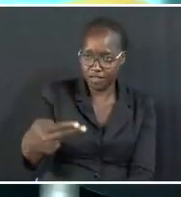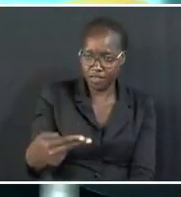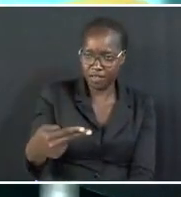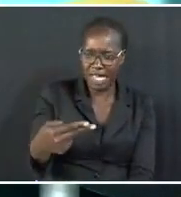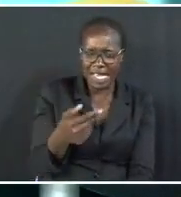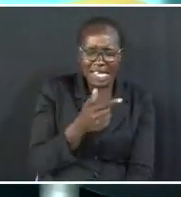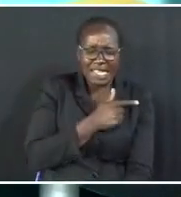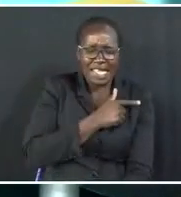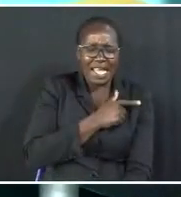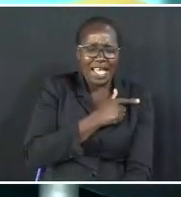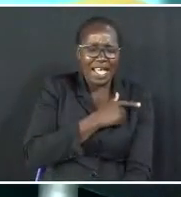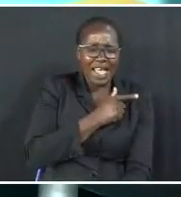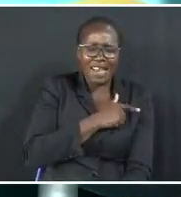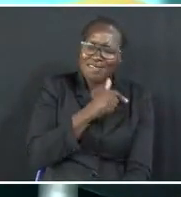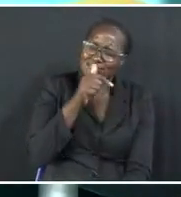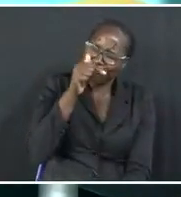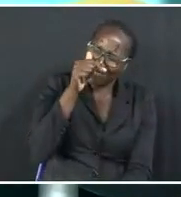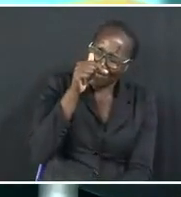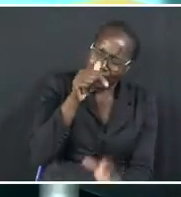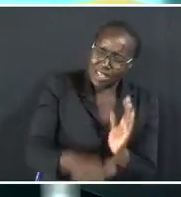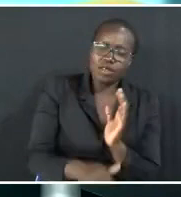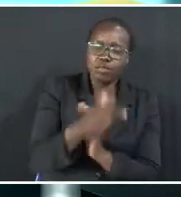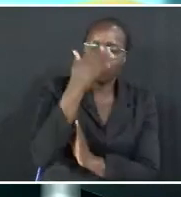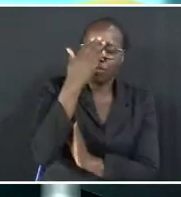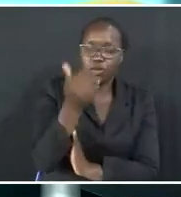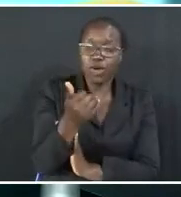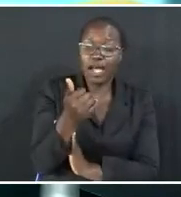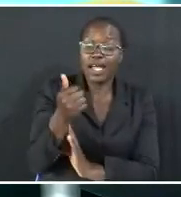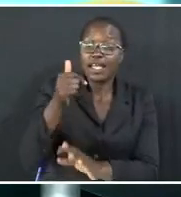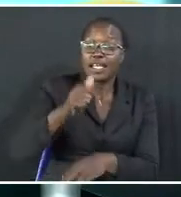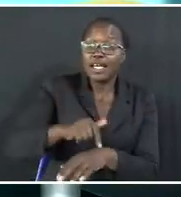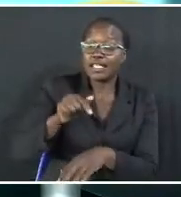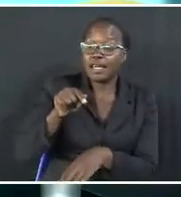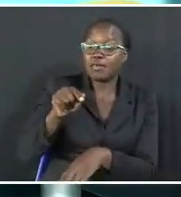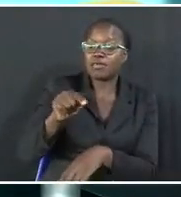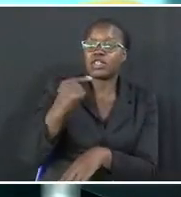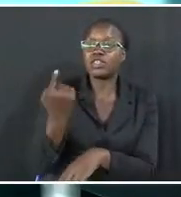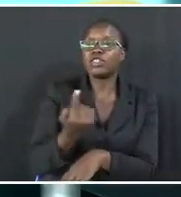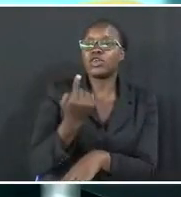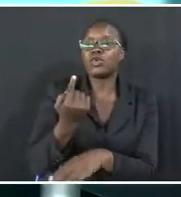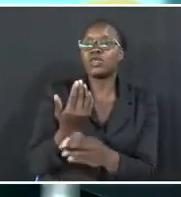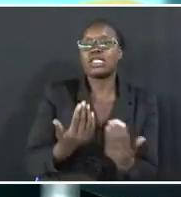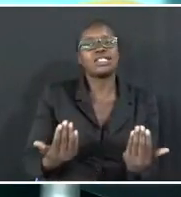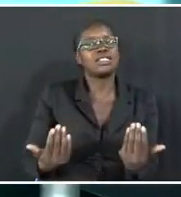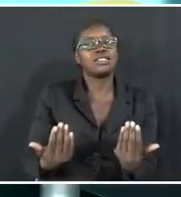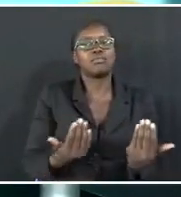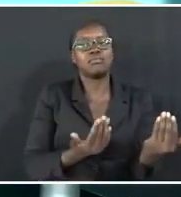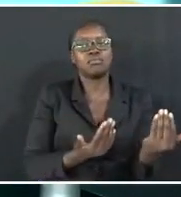They loved him so much because at that time, he was their only child.